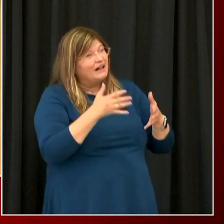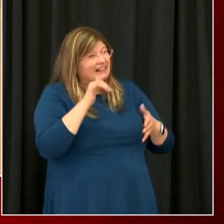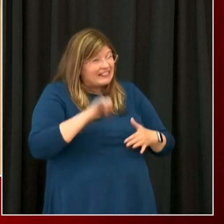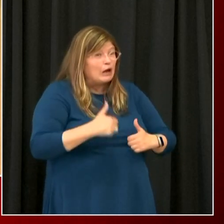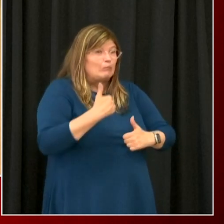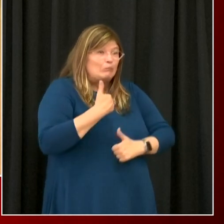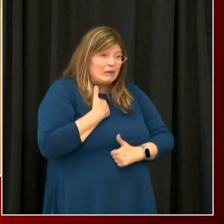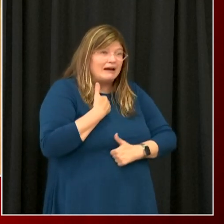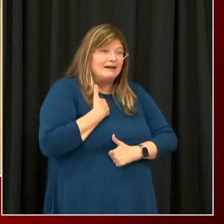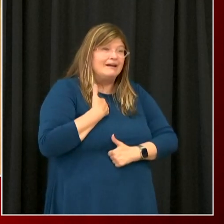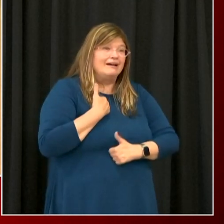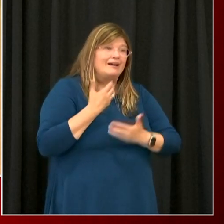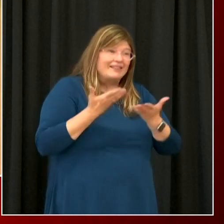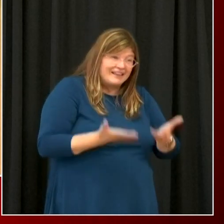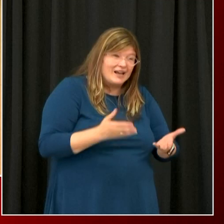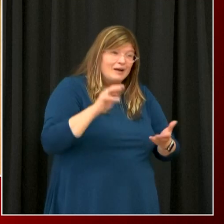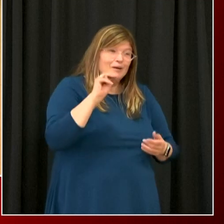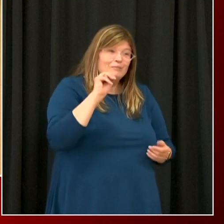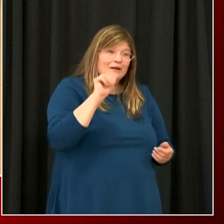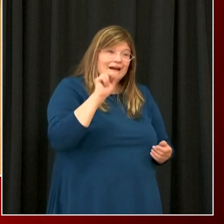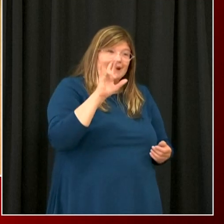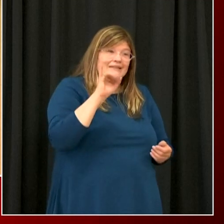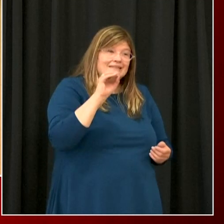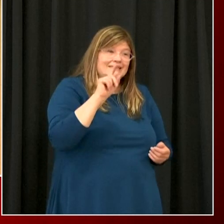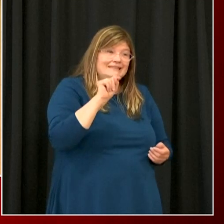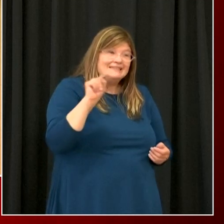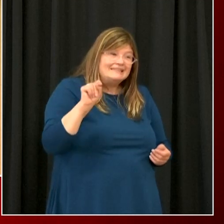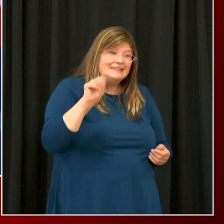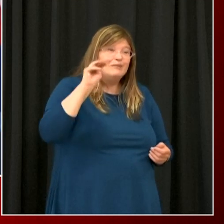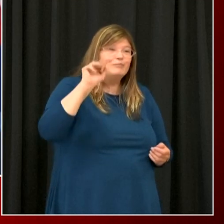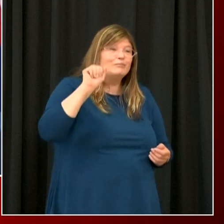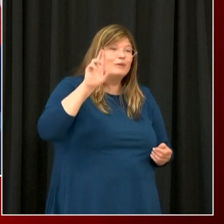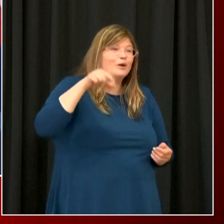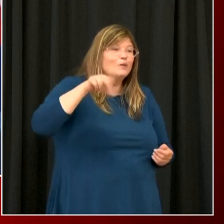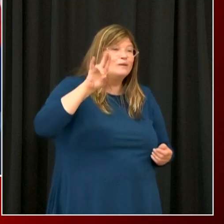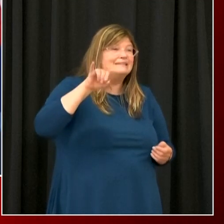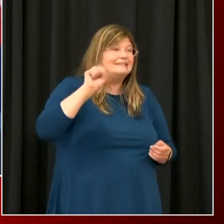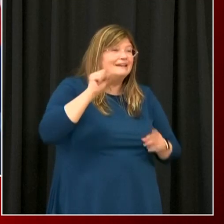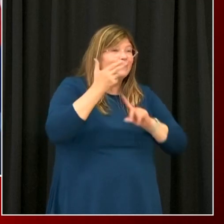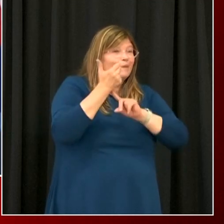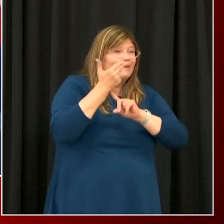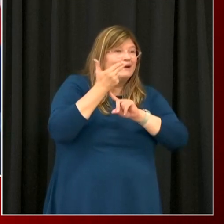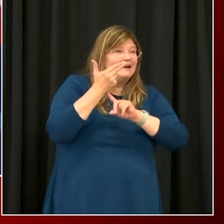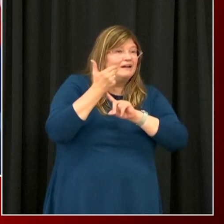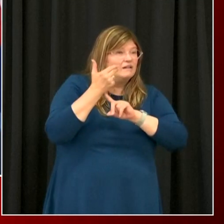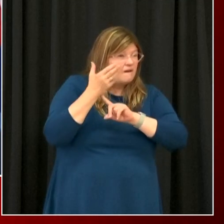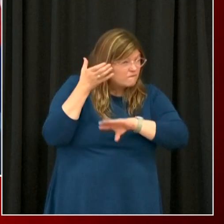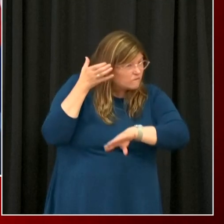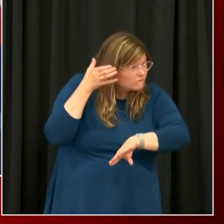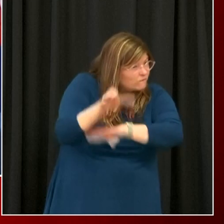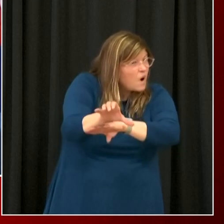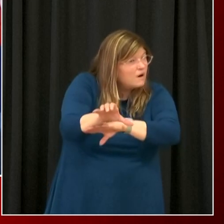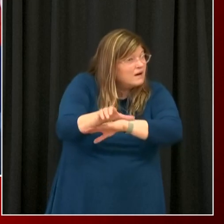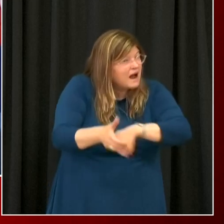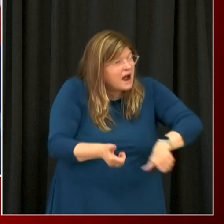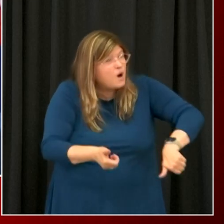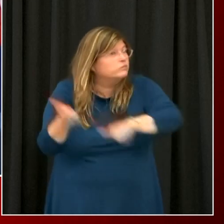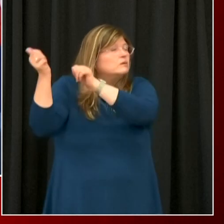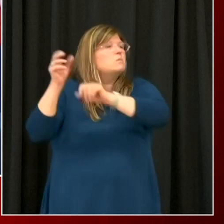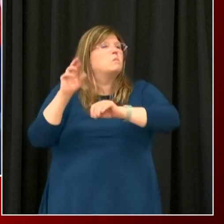being forced to leave, or are they going to be able to stay? It is not my understanding that they're being forced